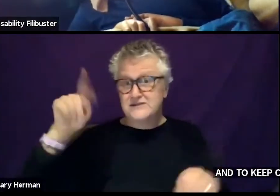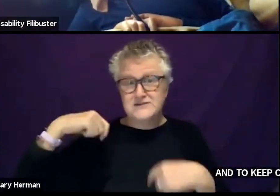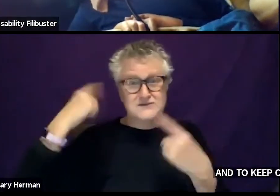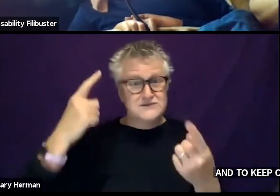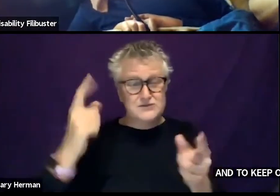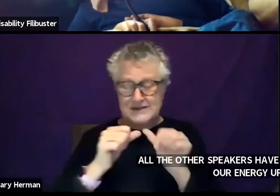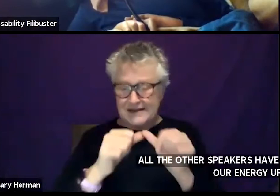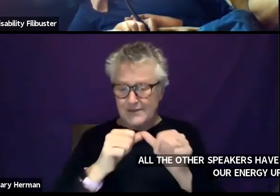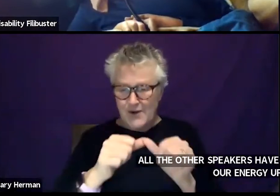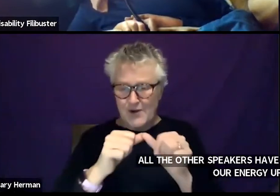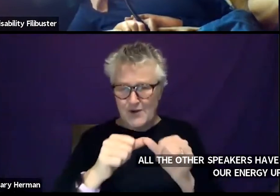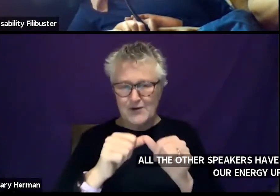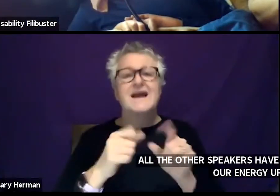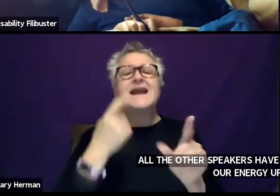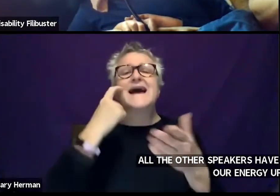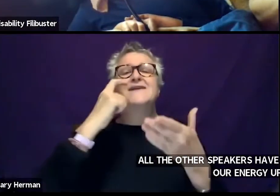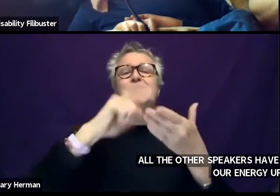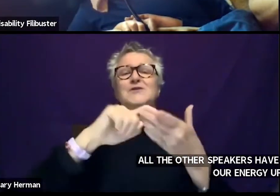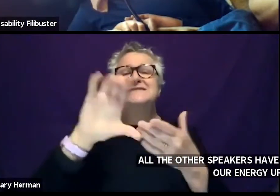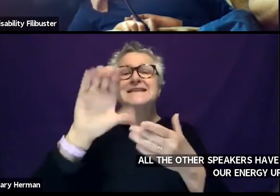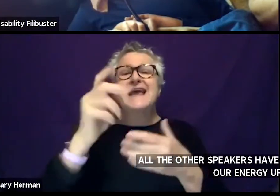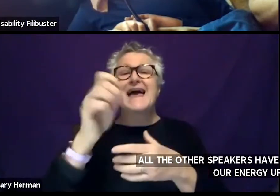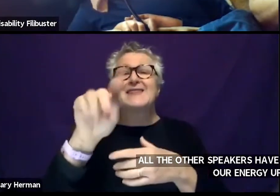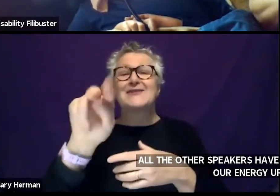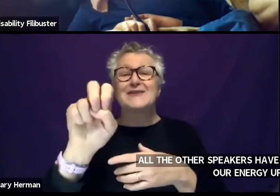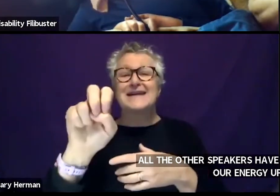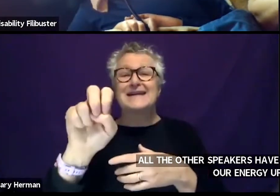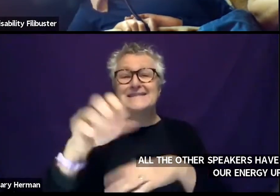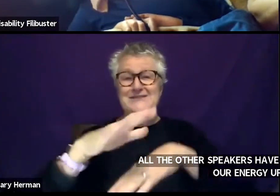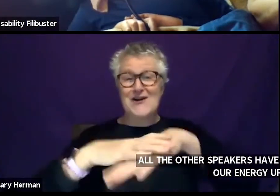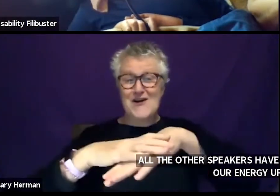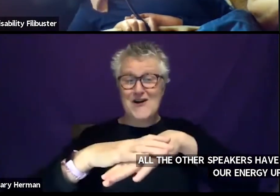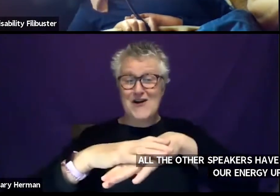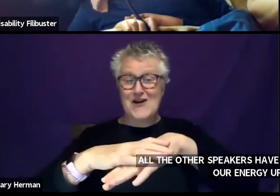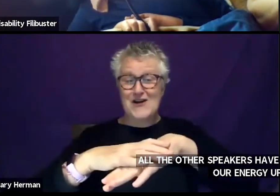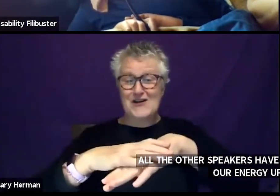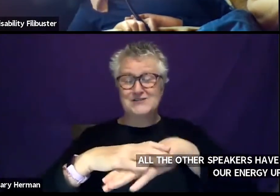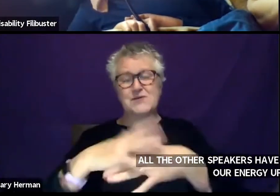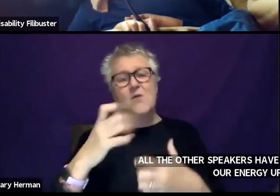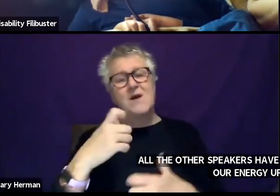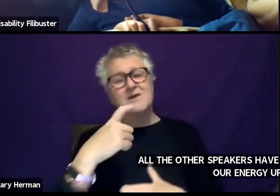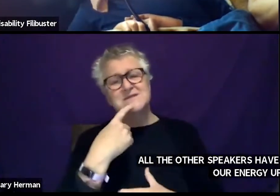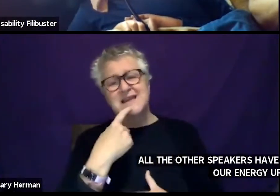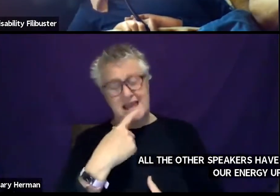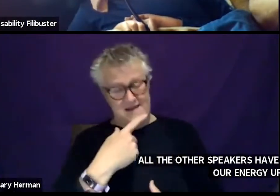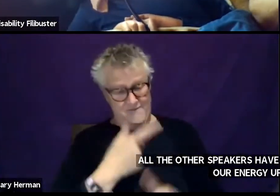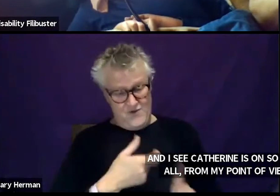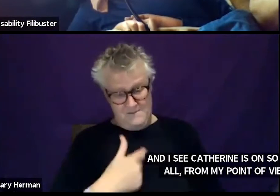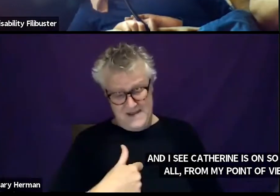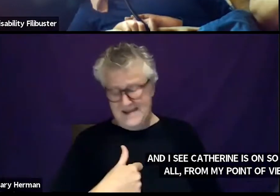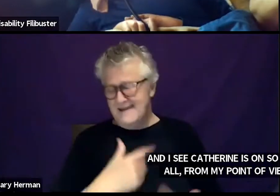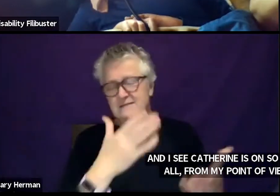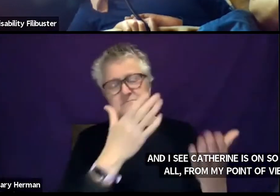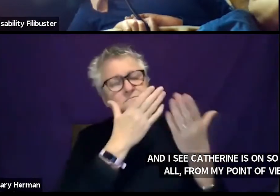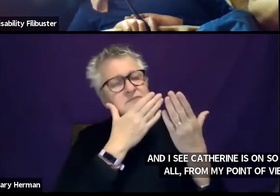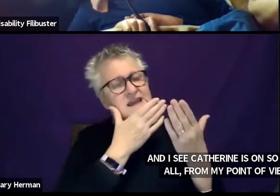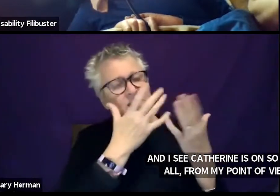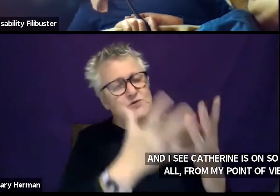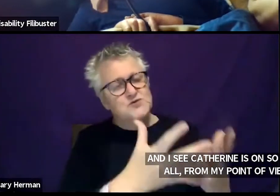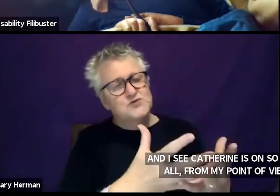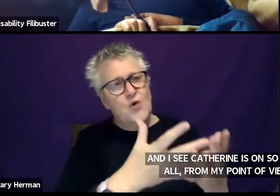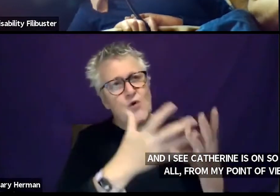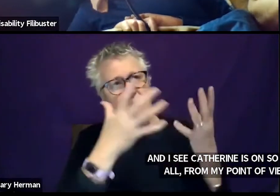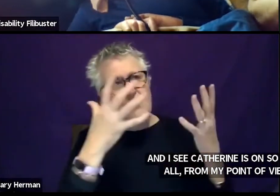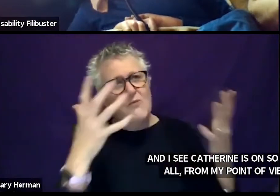see Catherine is on, so I just want to say, first of all, from my point of view, thank you very much. It's been a pleasure to host your